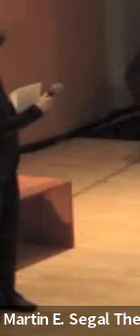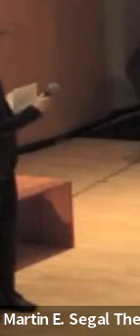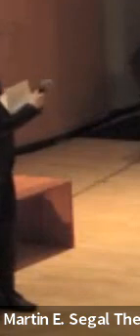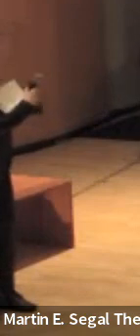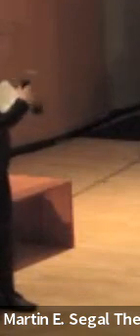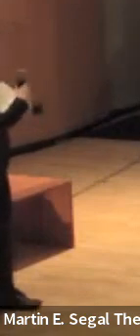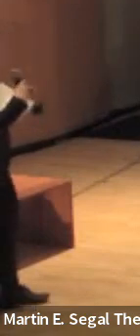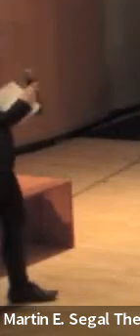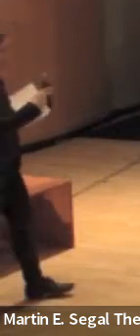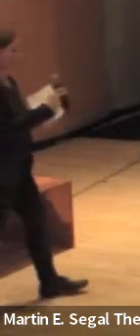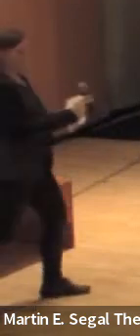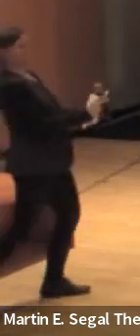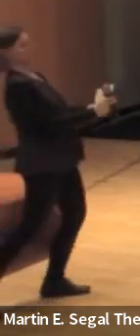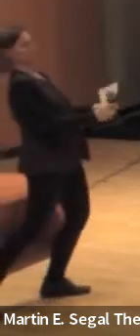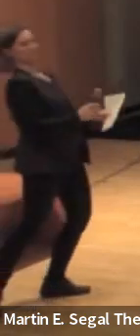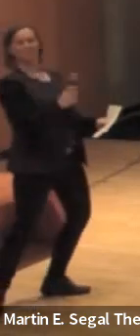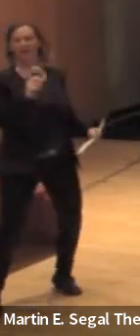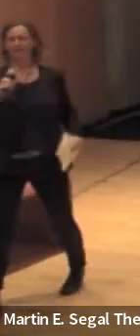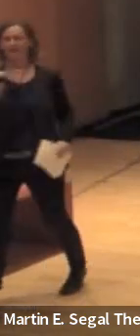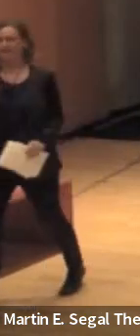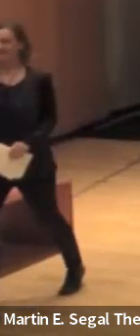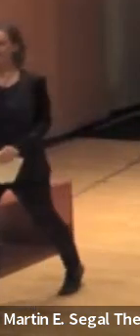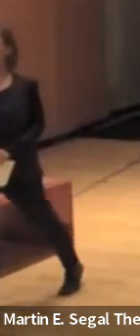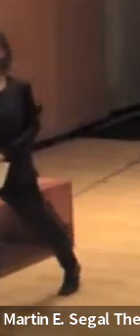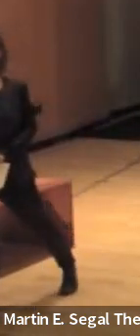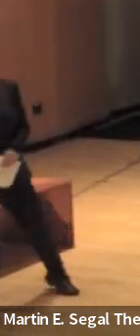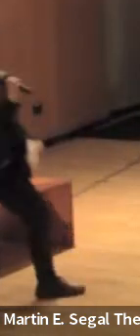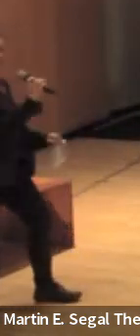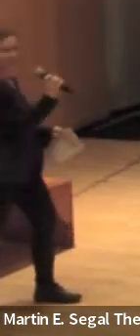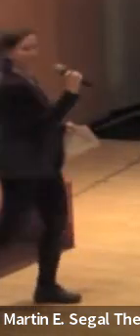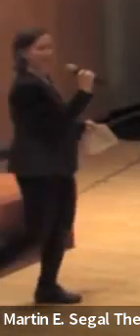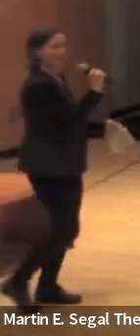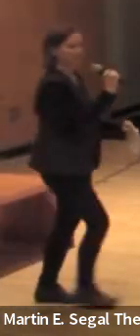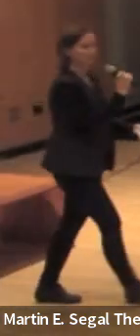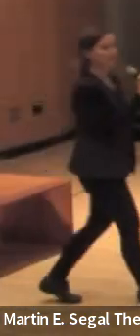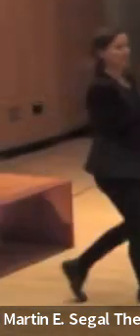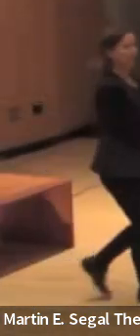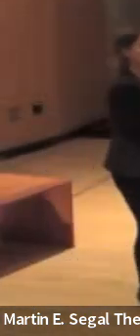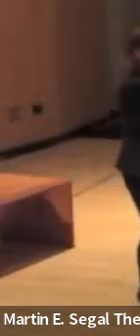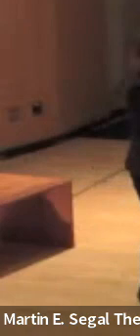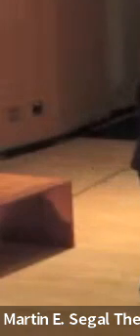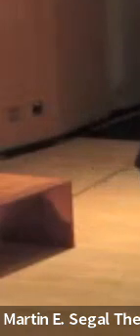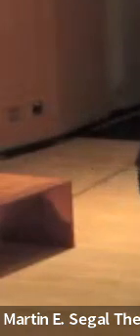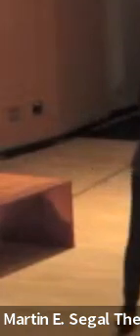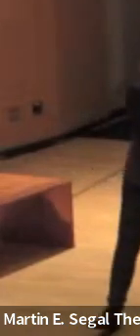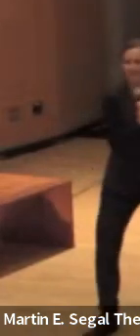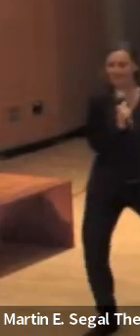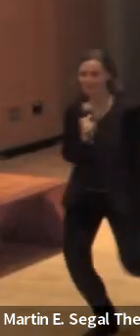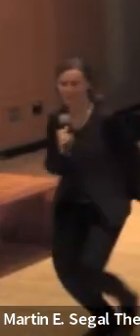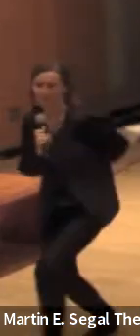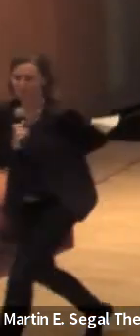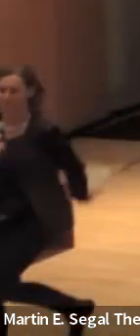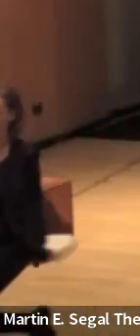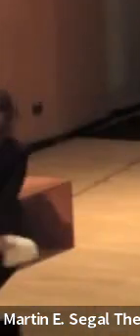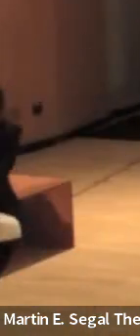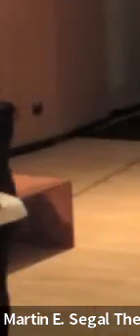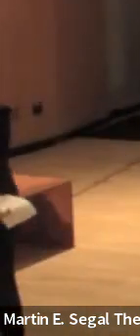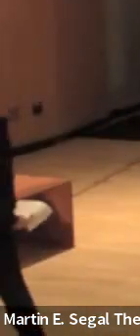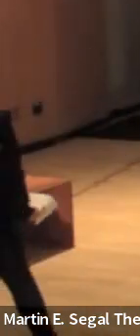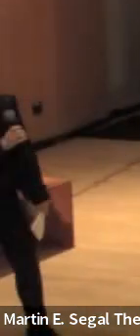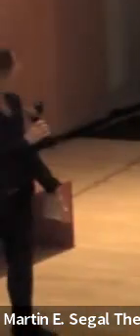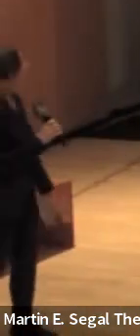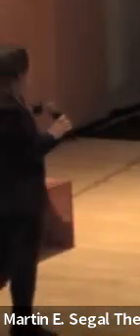this I am that I'm that okay every oh all right everyone are you ready we're moving on to play number